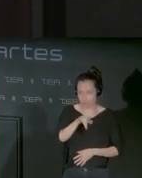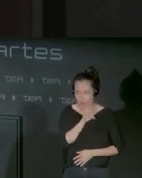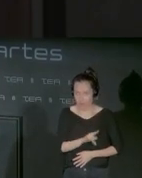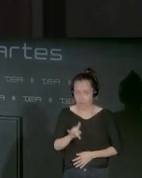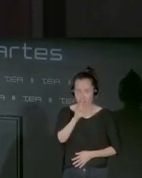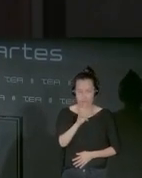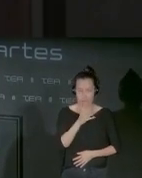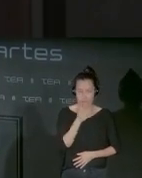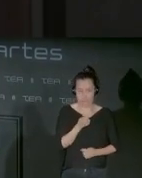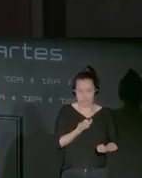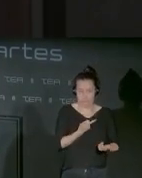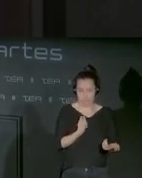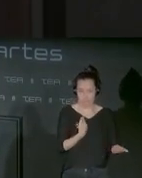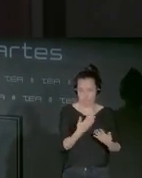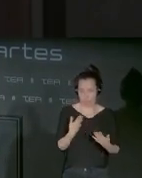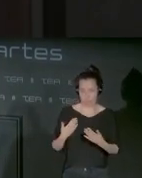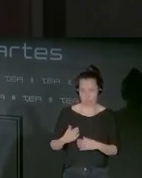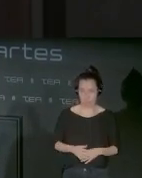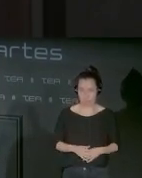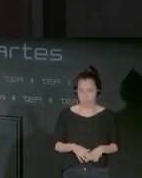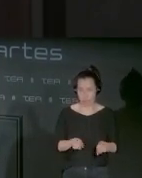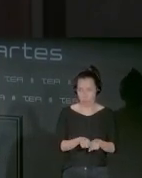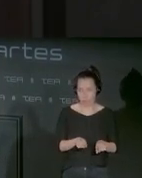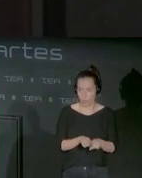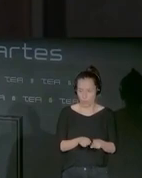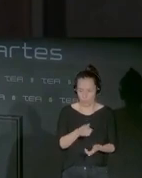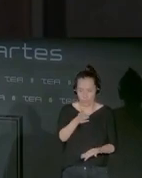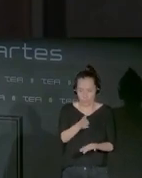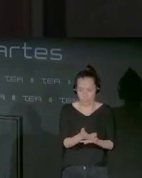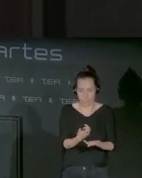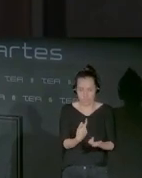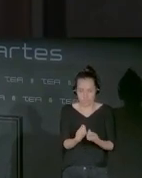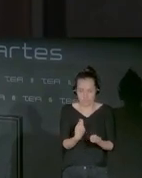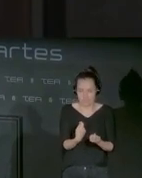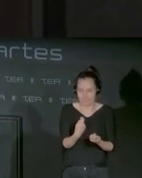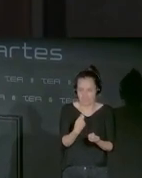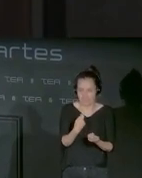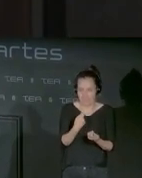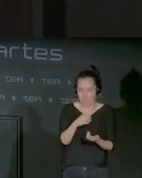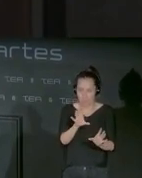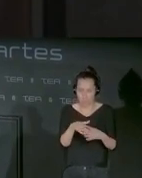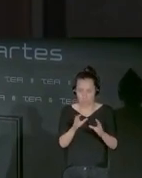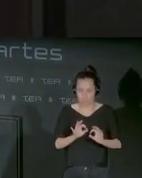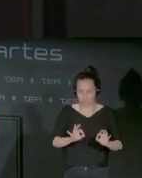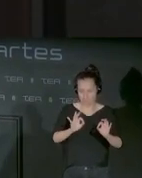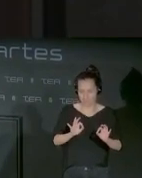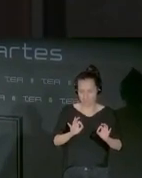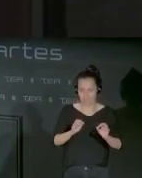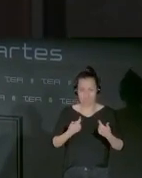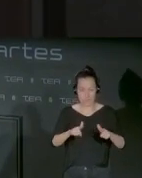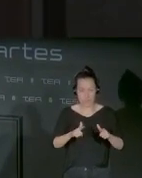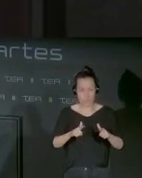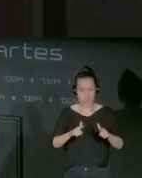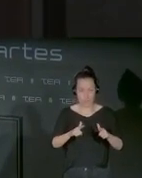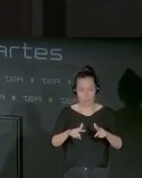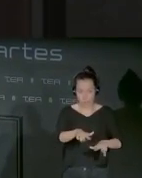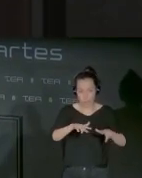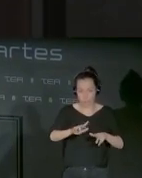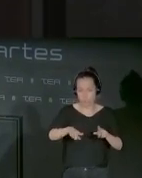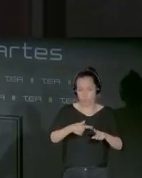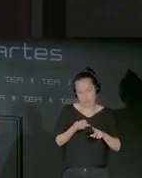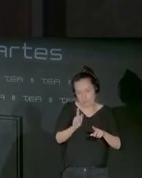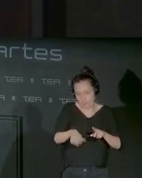some kind of clusters that are specialized on the visual sector and now also on video games. They are quite useful trying to engage